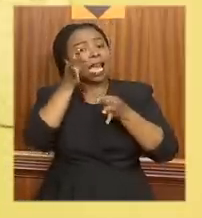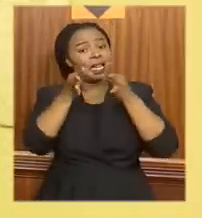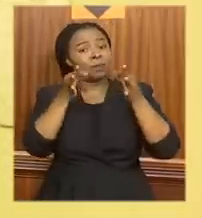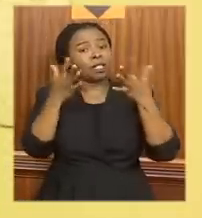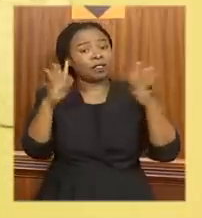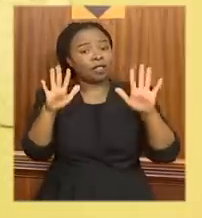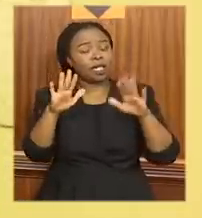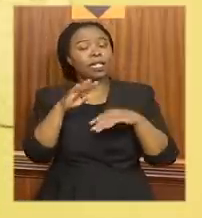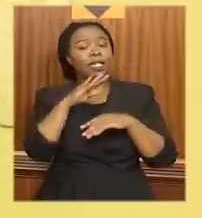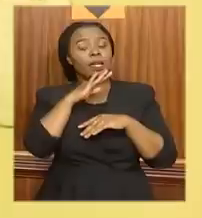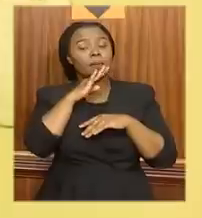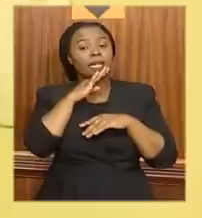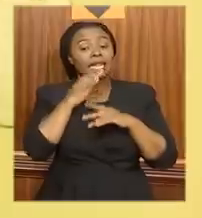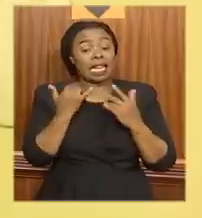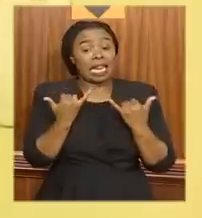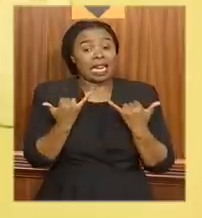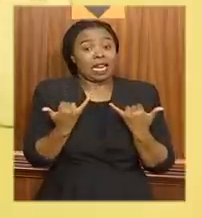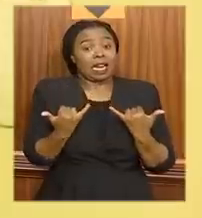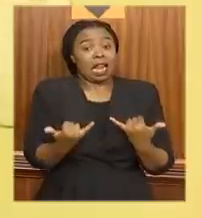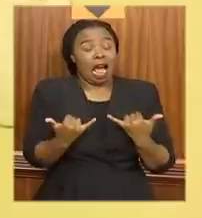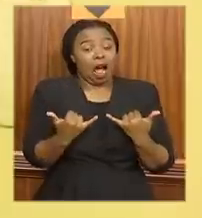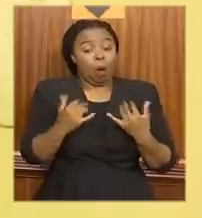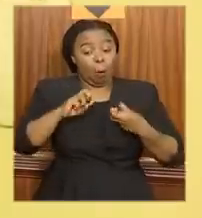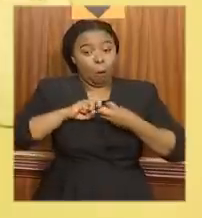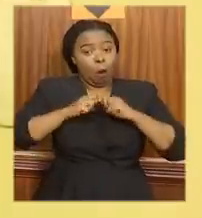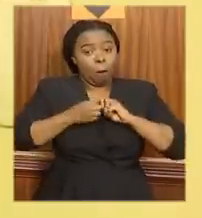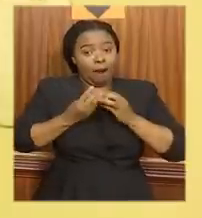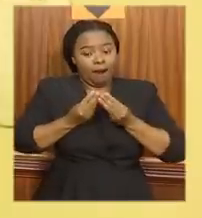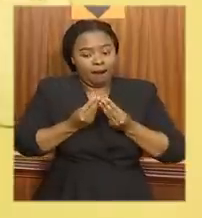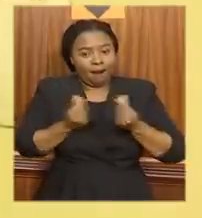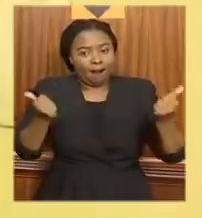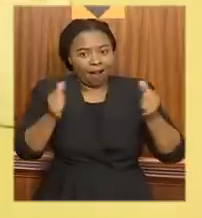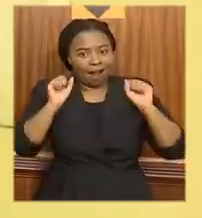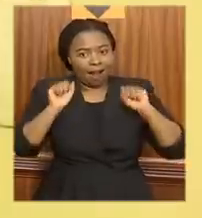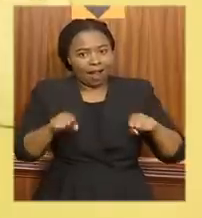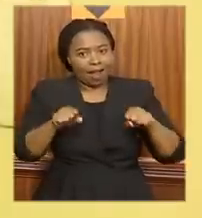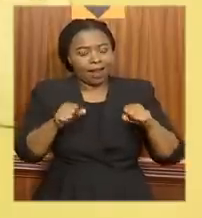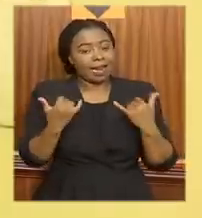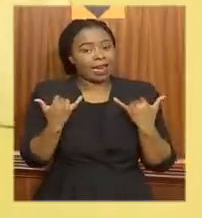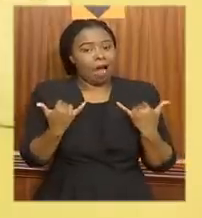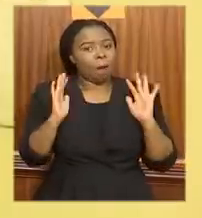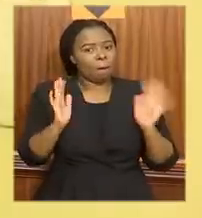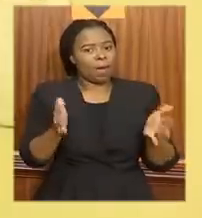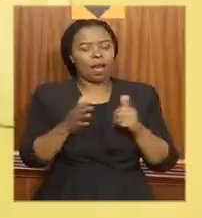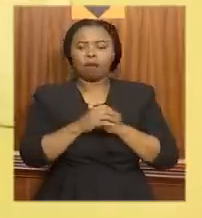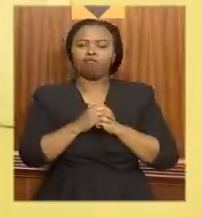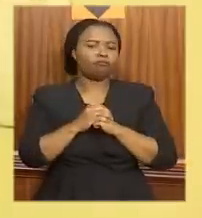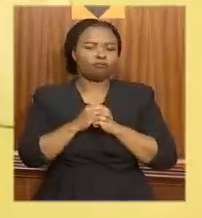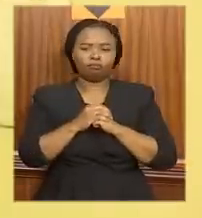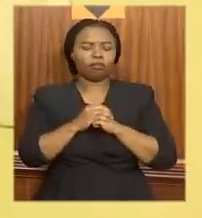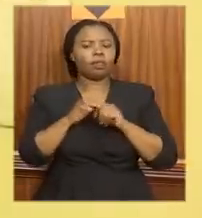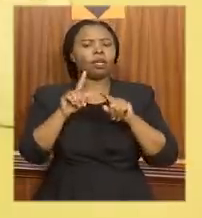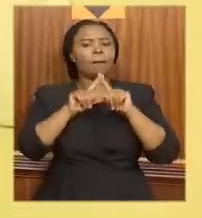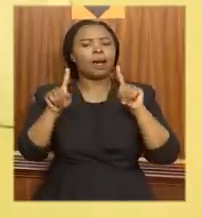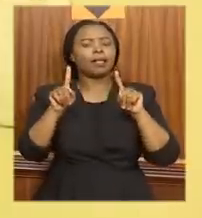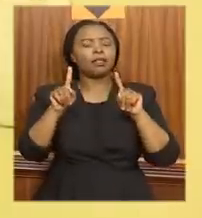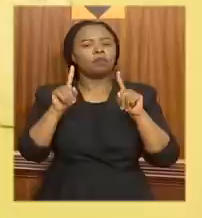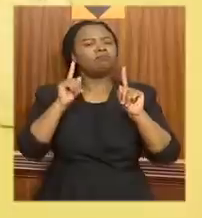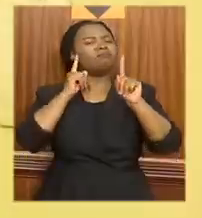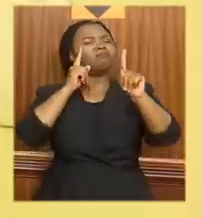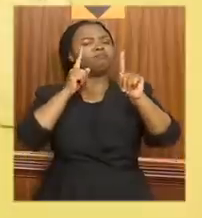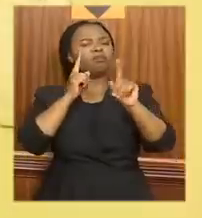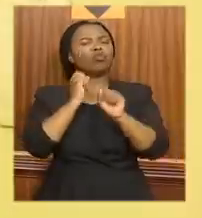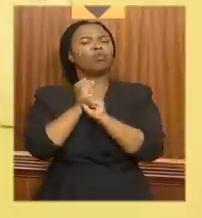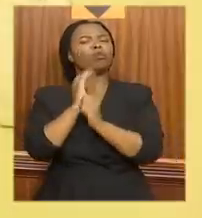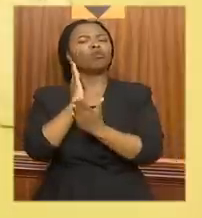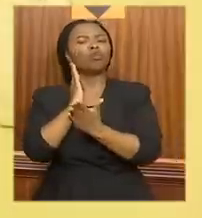to address our immediate constraints. They are also to ensure that we do